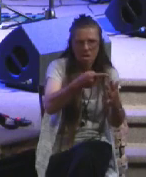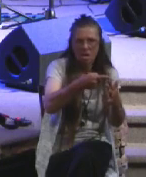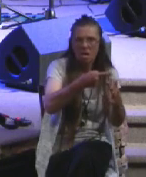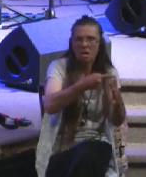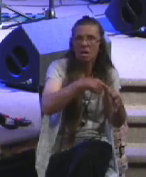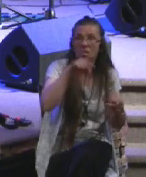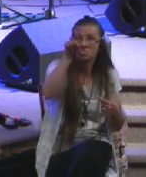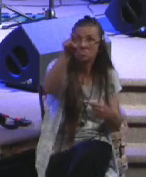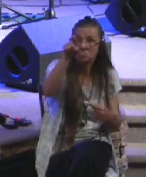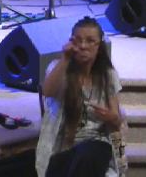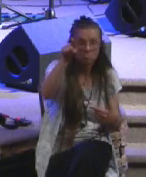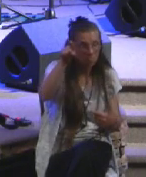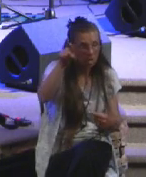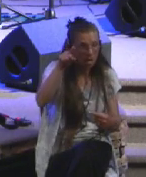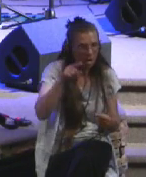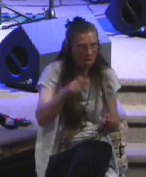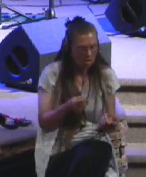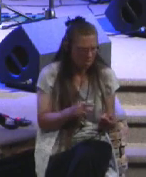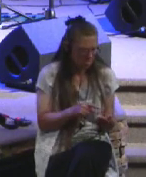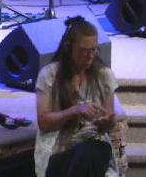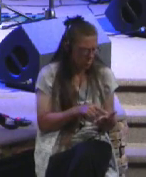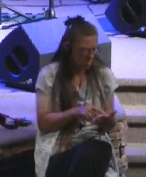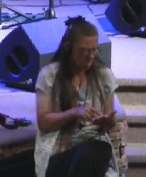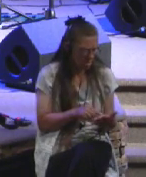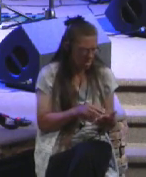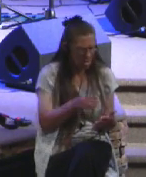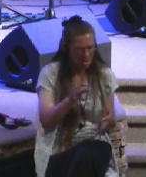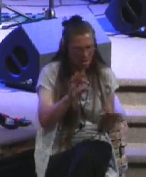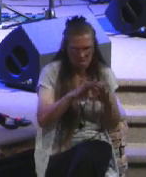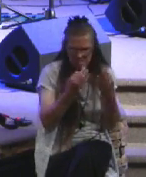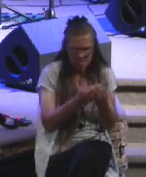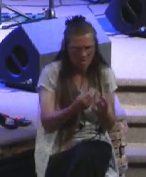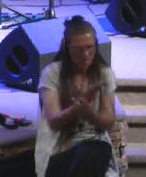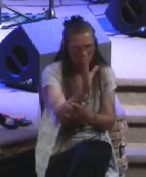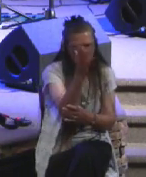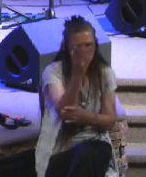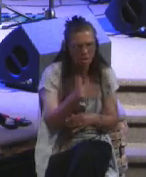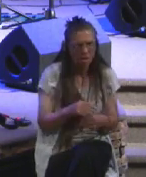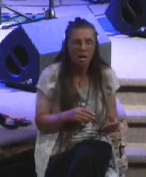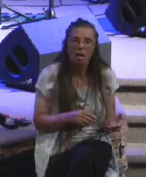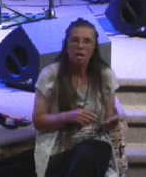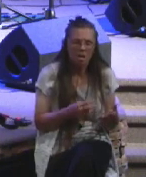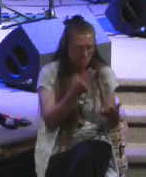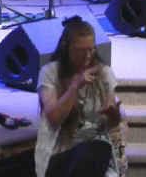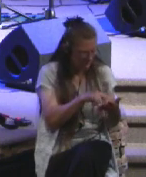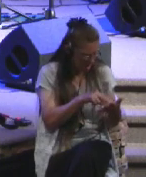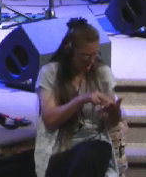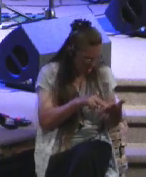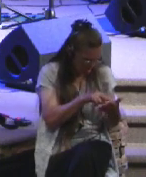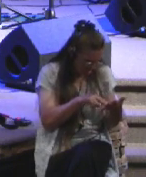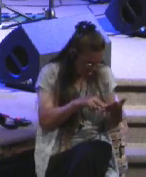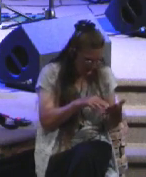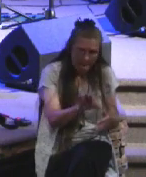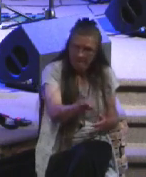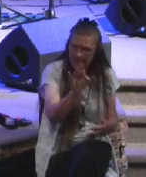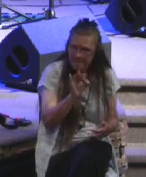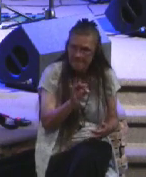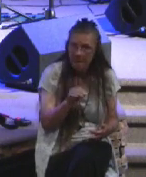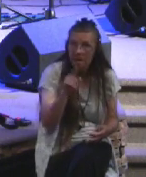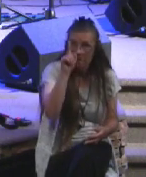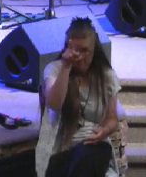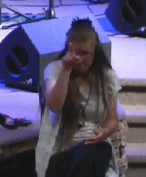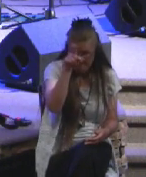man. And so they decided to do a family tree kind of thing. They didn't have Ancestry.com, but they looked it up, and here's what they found off